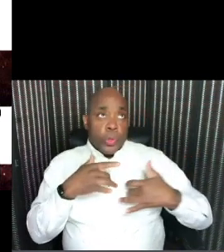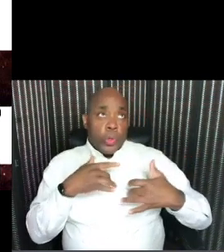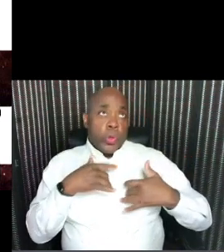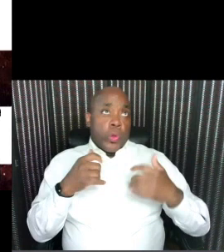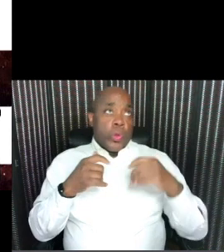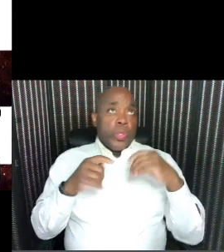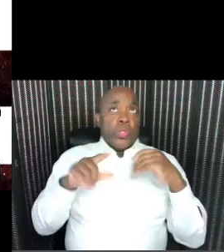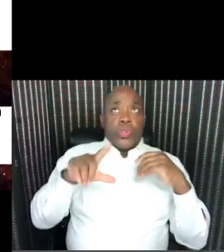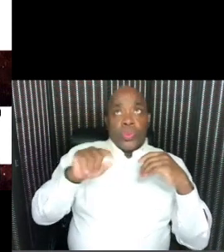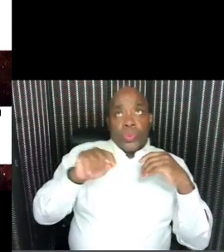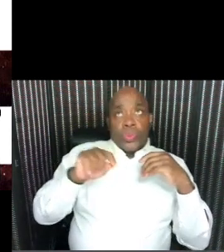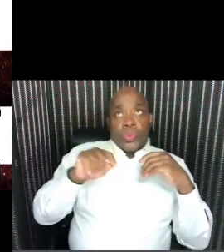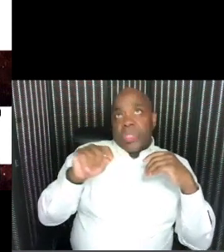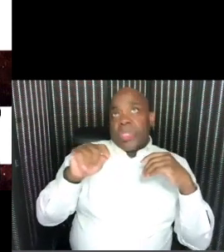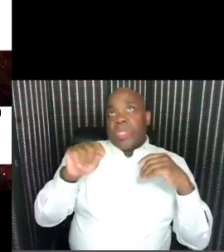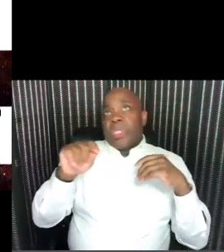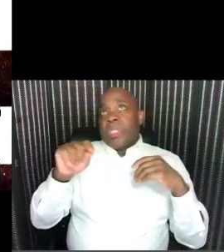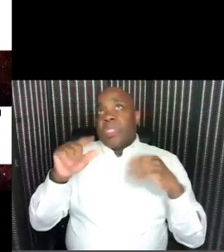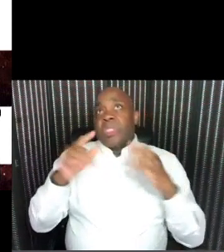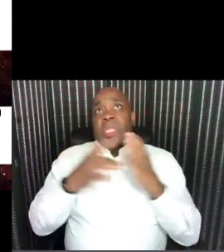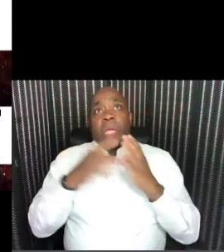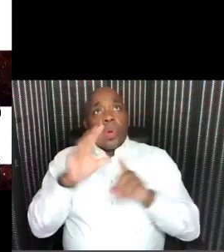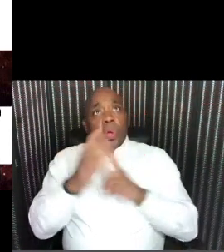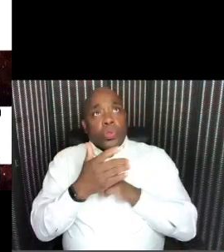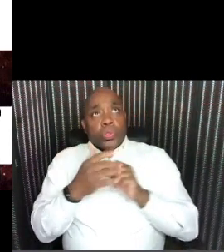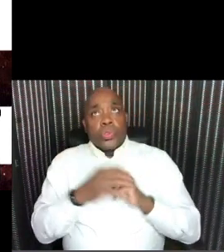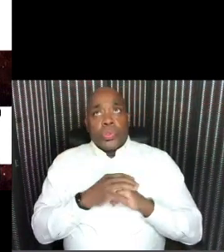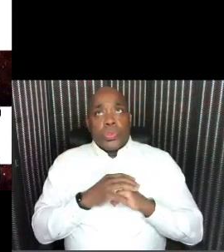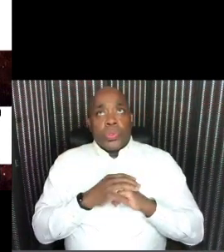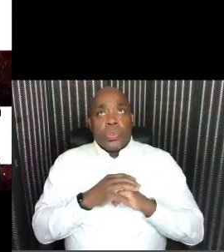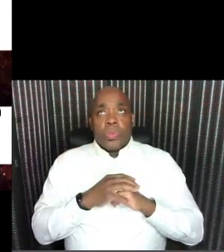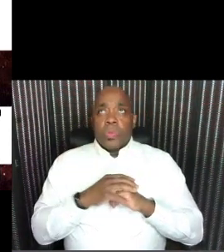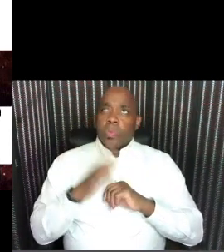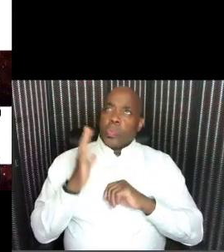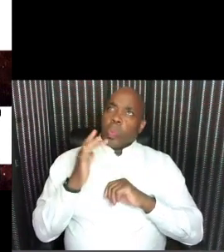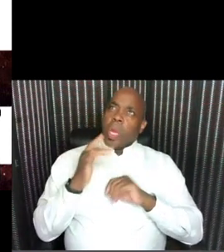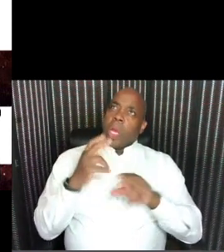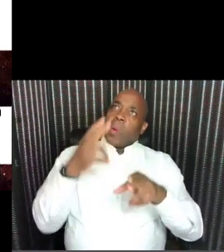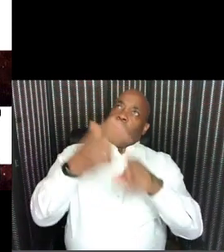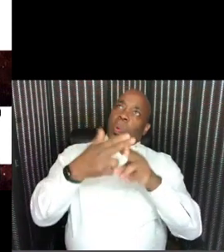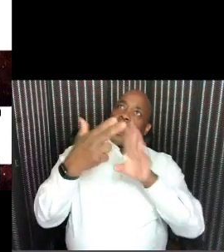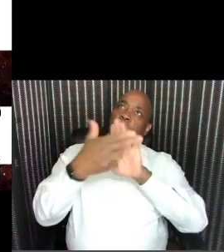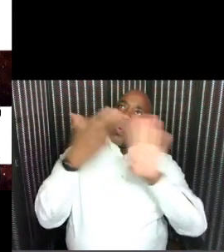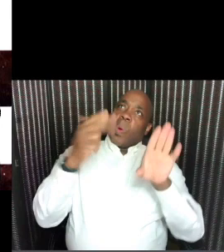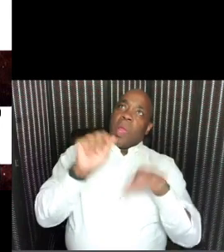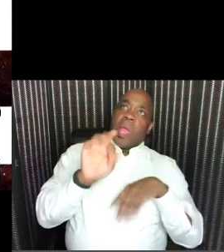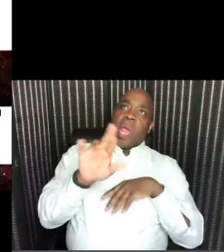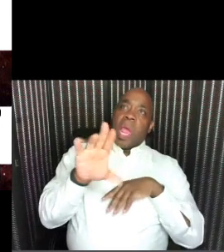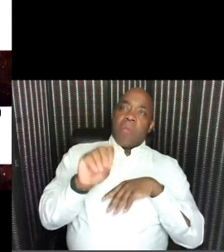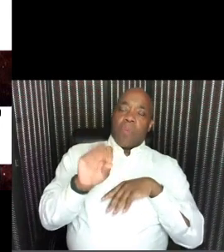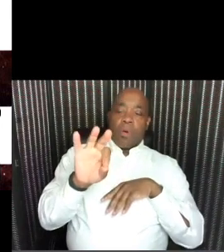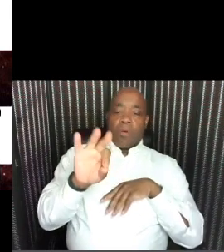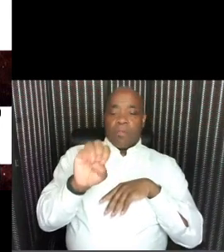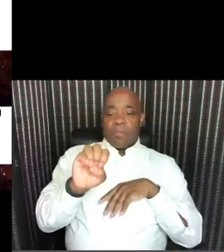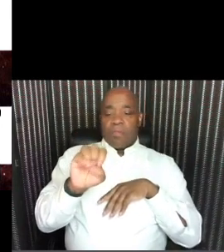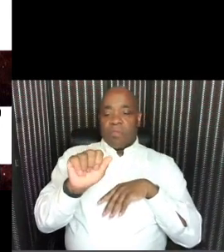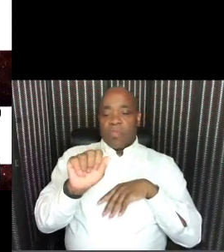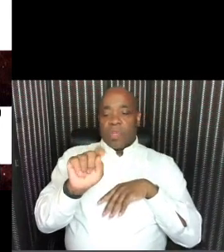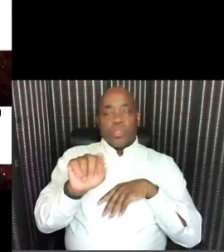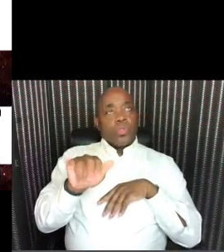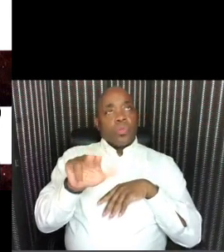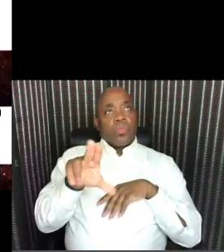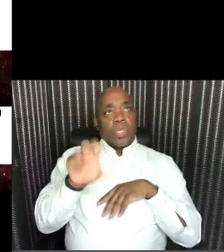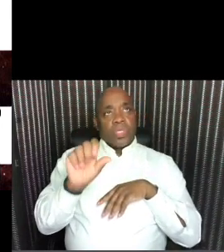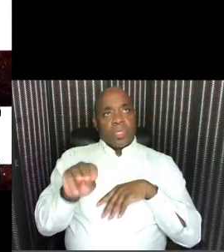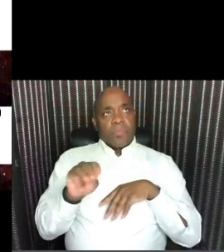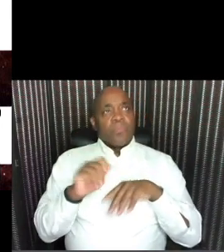technoculture, might, for want of a better term, be called Afrofuturism. It's really Alondra Nelson, I think, is a really important